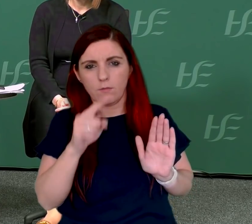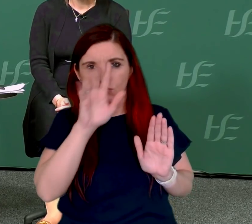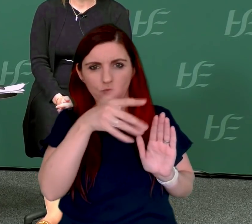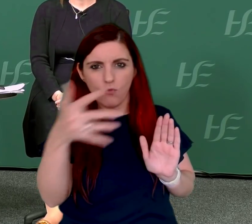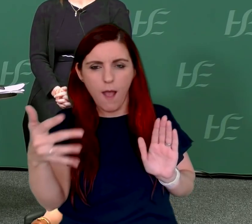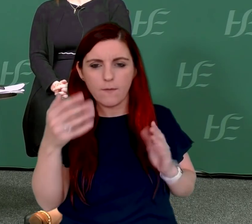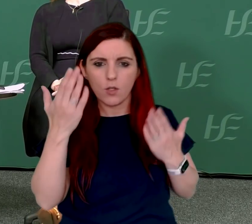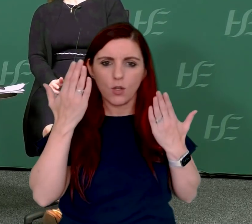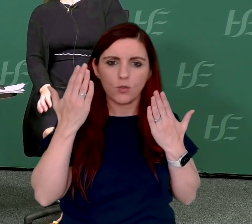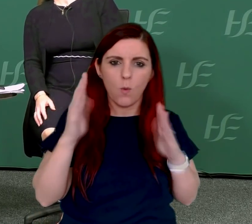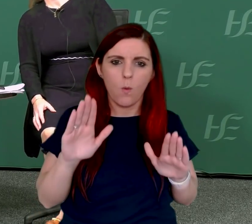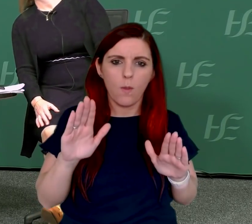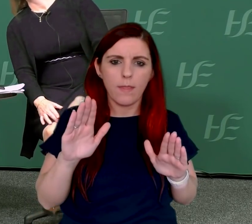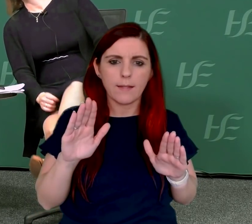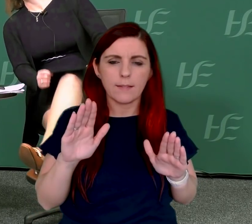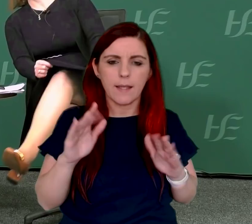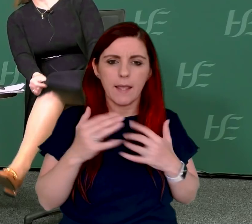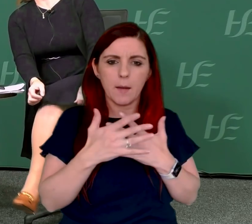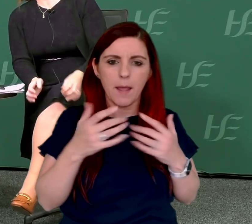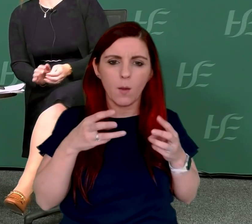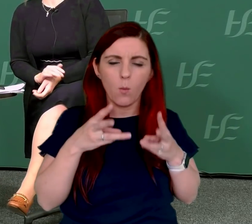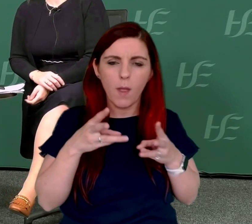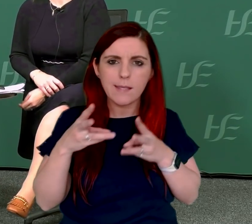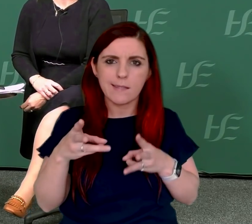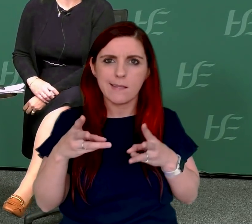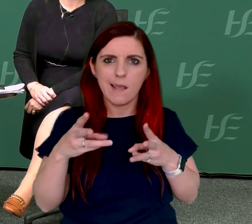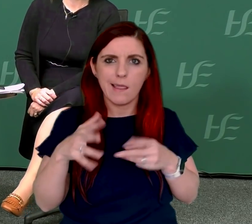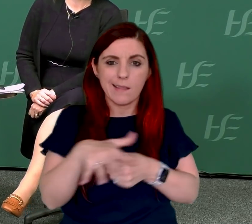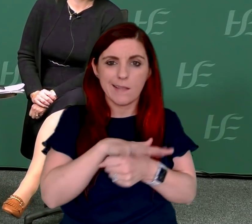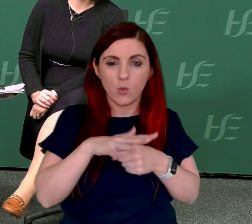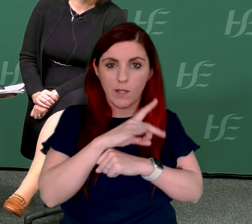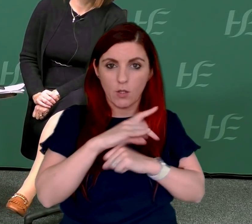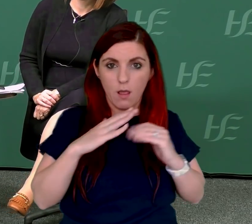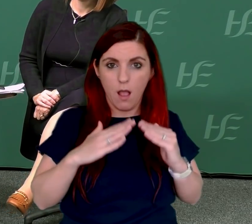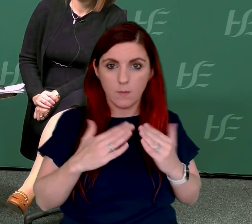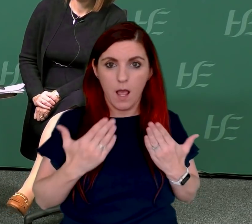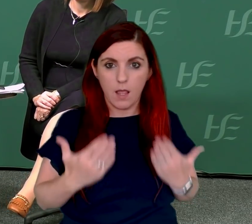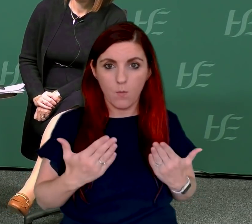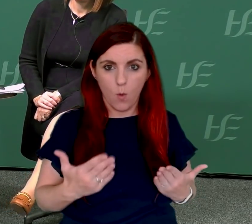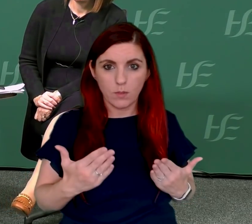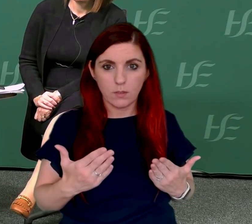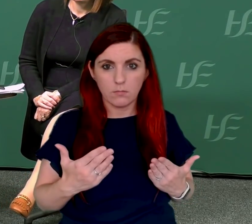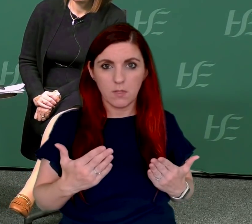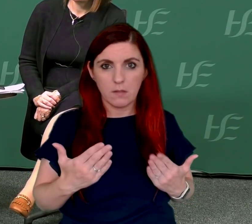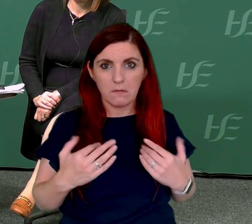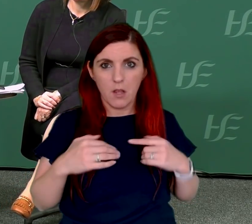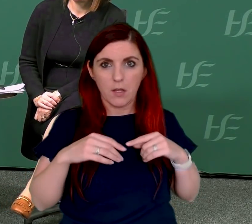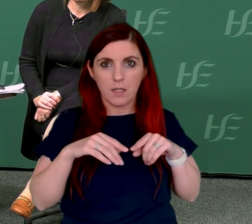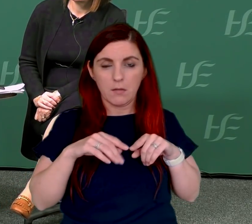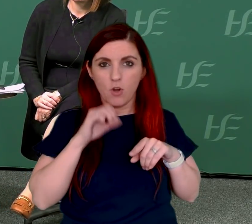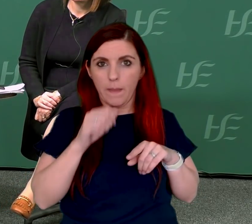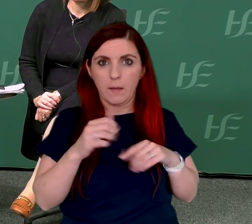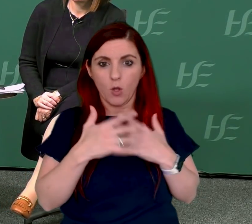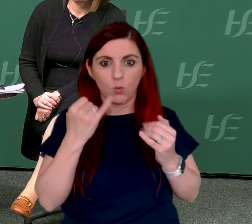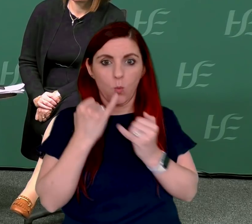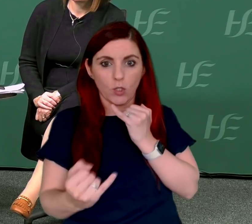that in many ways, the situation in the hospitals is not much worse than it was 2 years ago. In some ways,